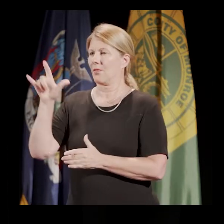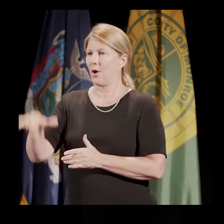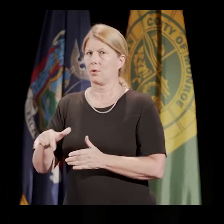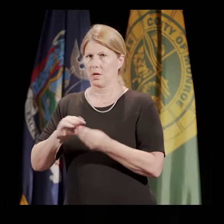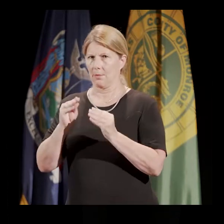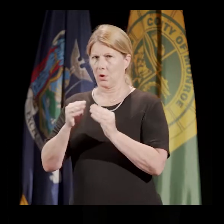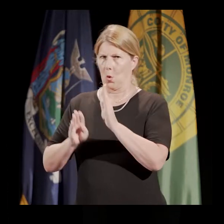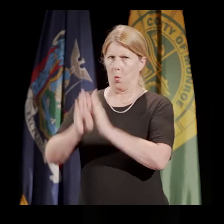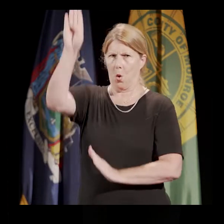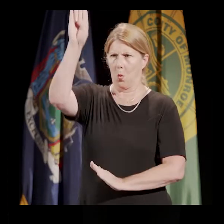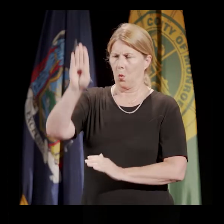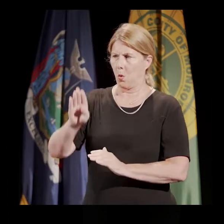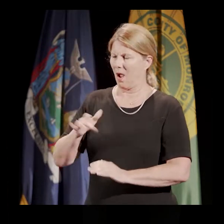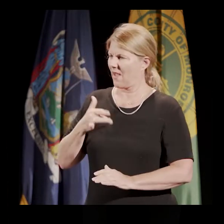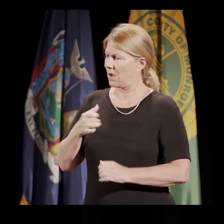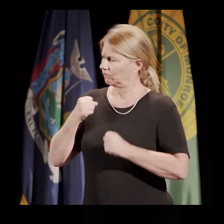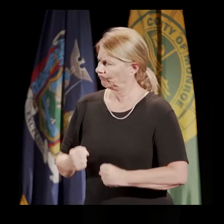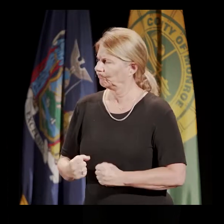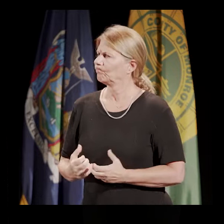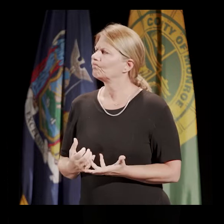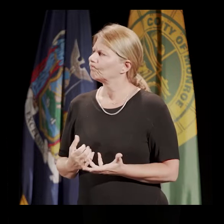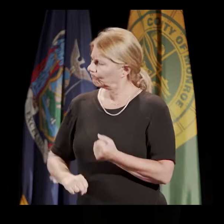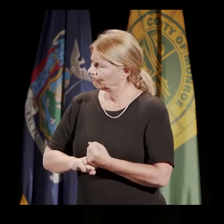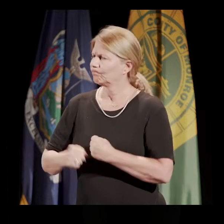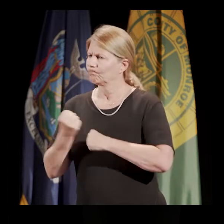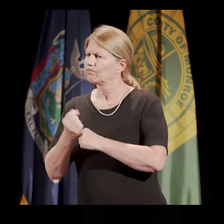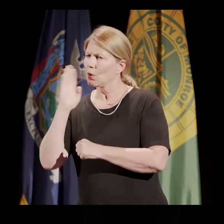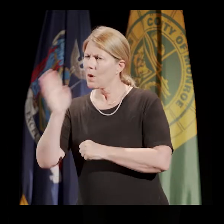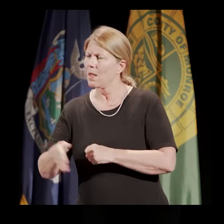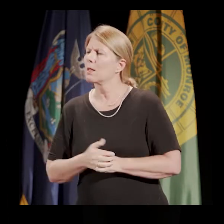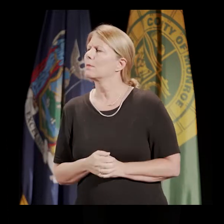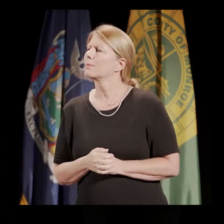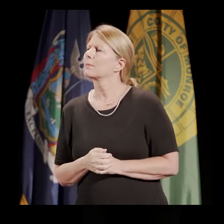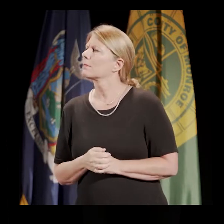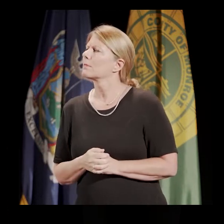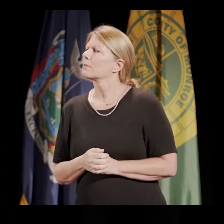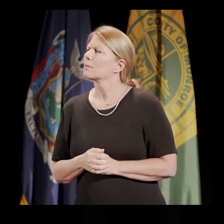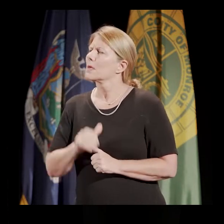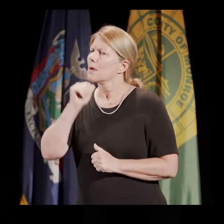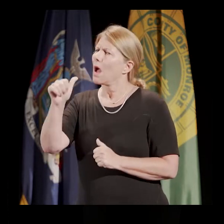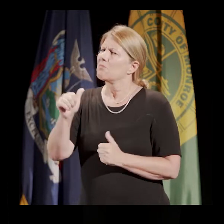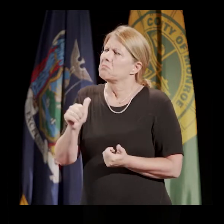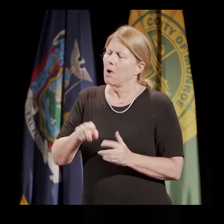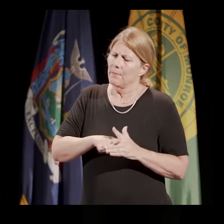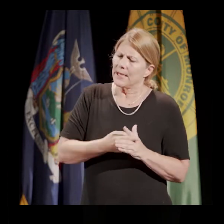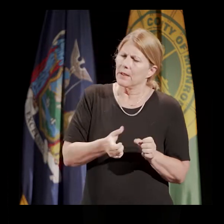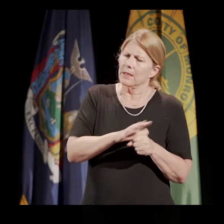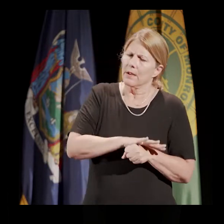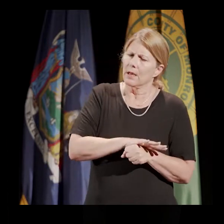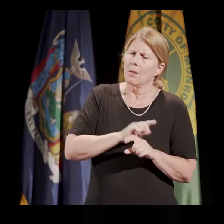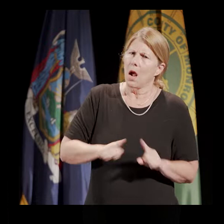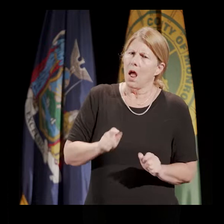And I remember feeling reassured that we were all going to support each other, not just in dealing with the pandemic, but with